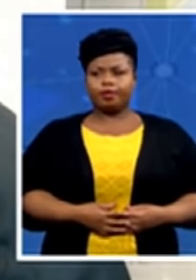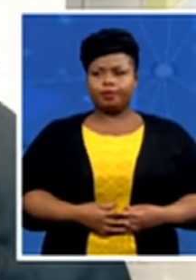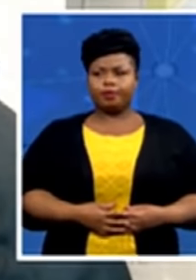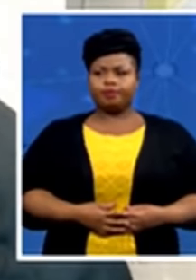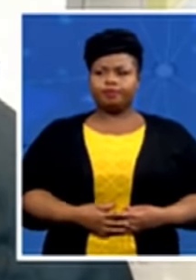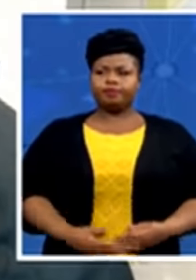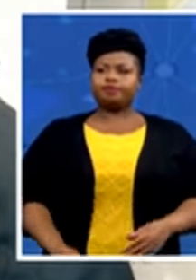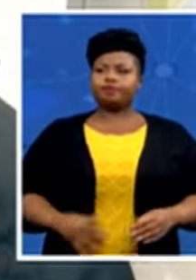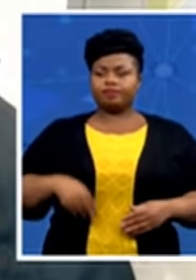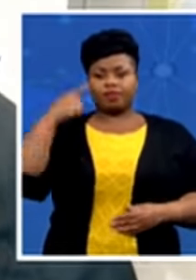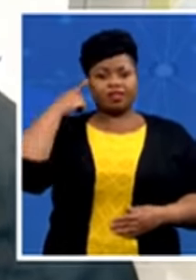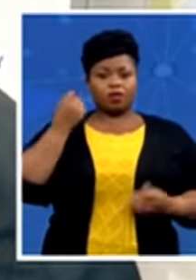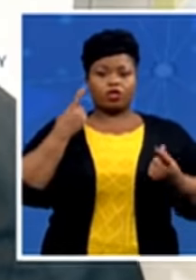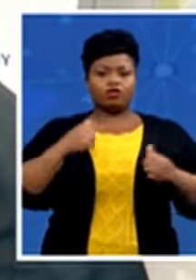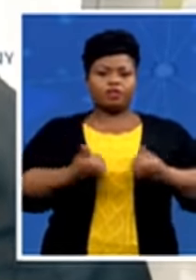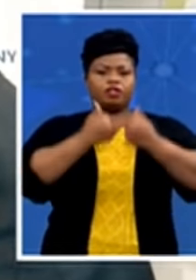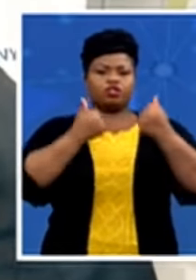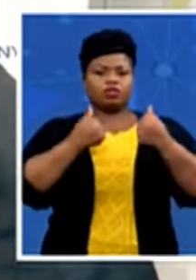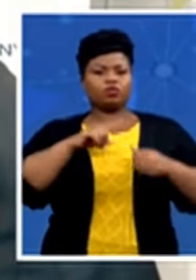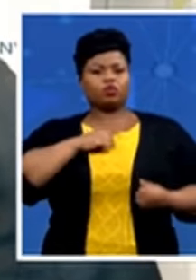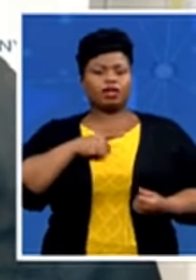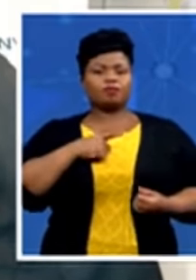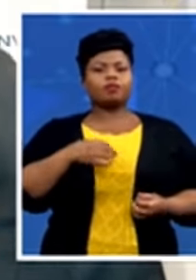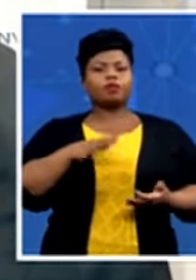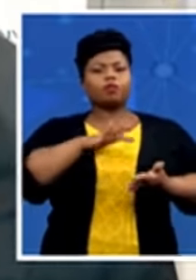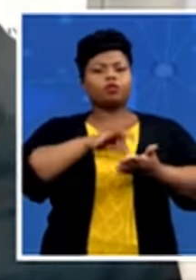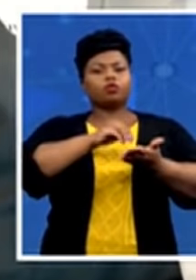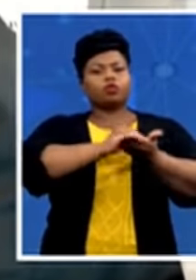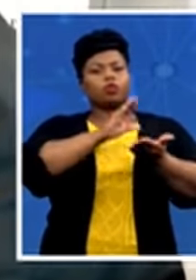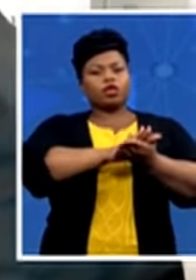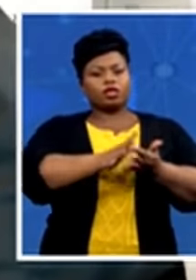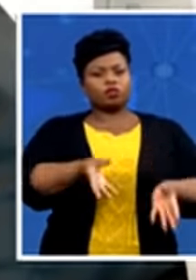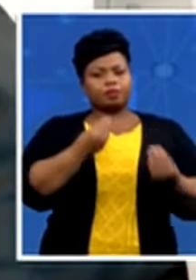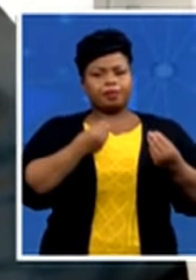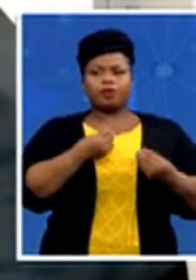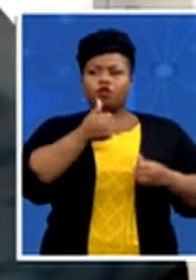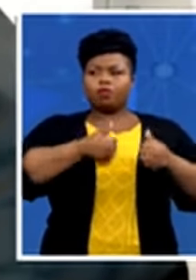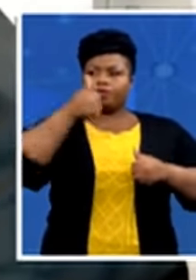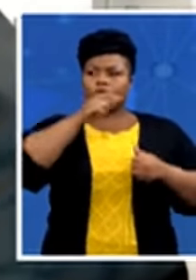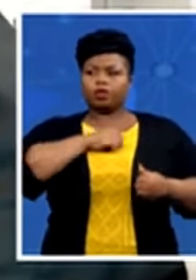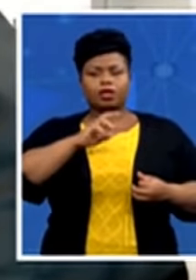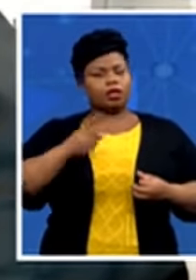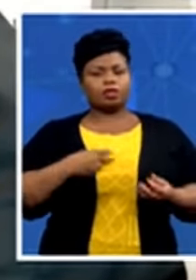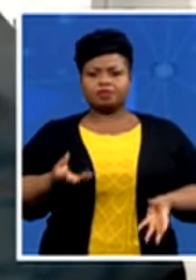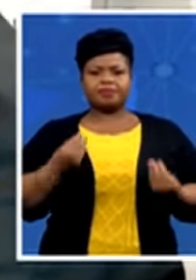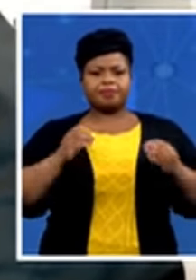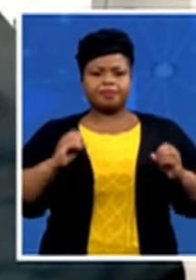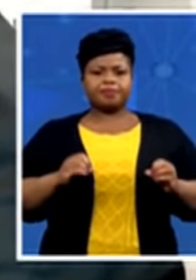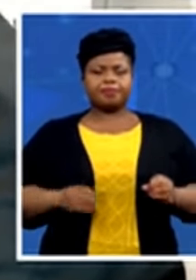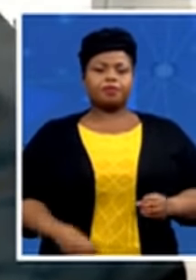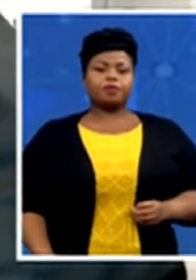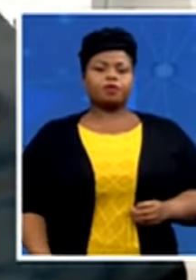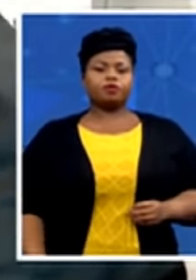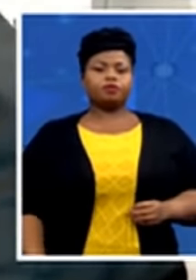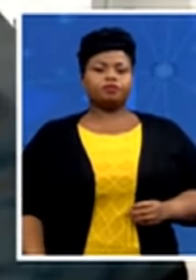selling of the slots by officials. A lot of motorists say they get frustrated when they get to these centers, because the only way to get ahead